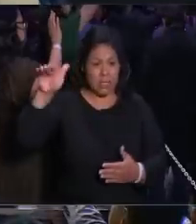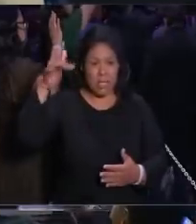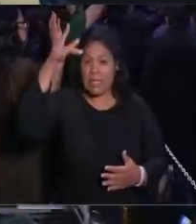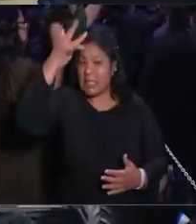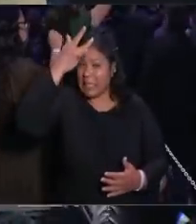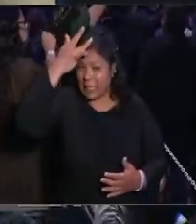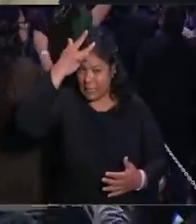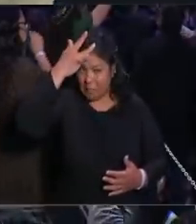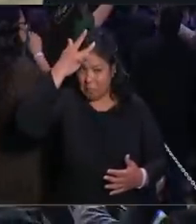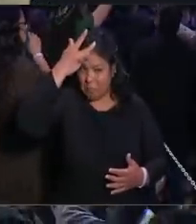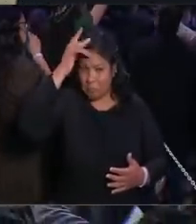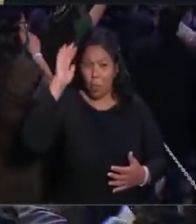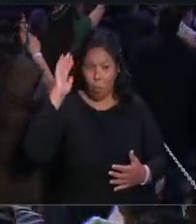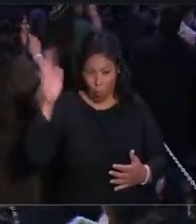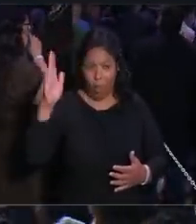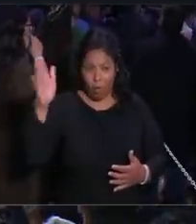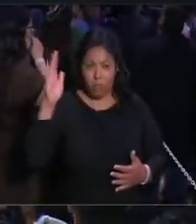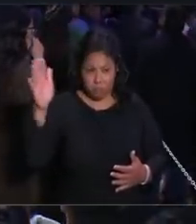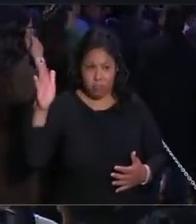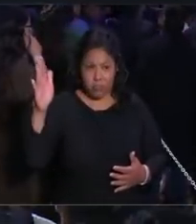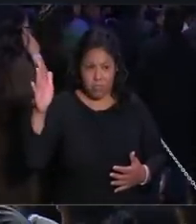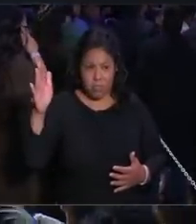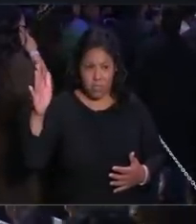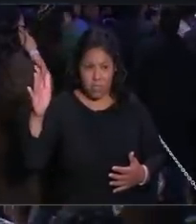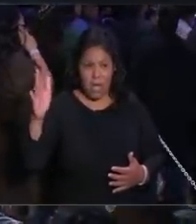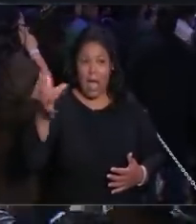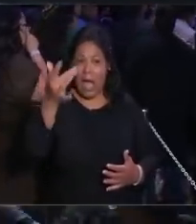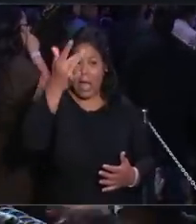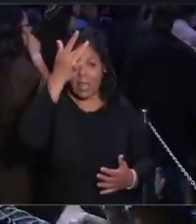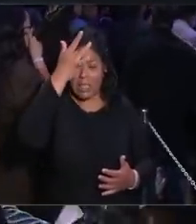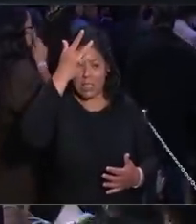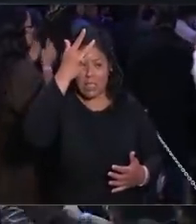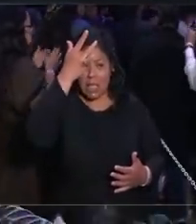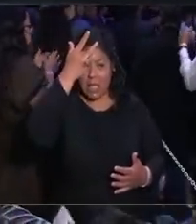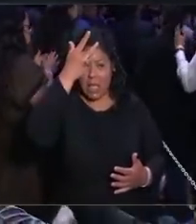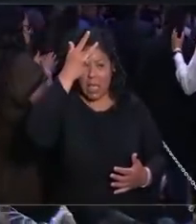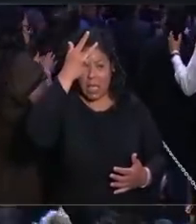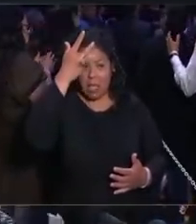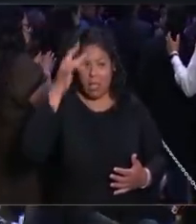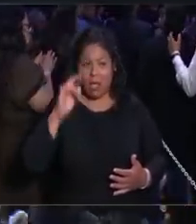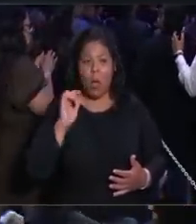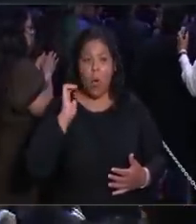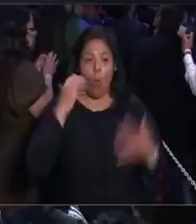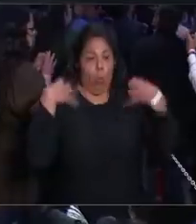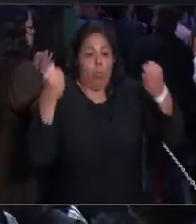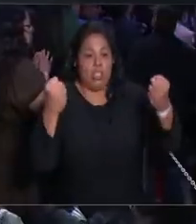sick, pondrán manos sobre enfermos, and the sick shall